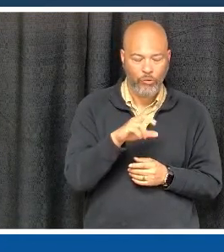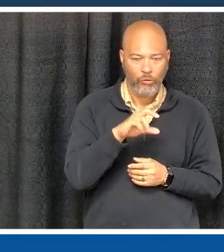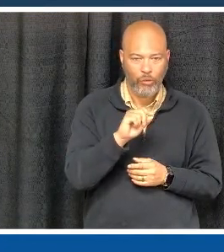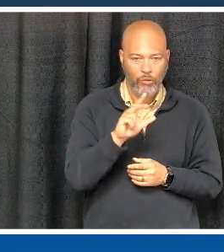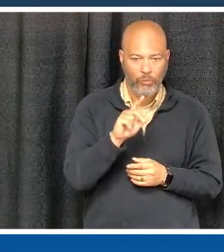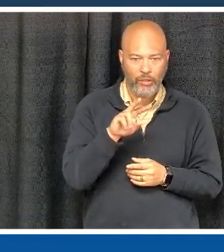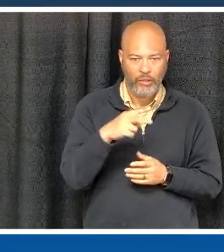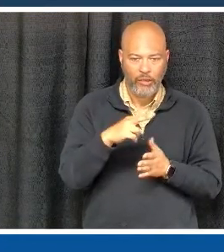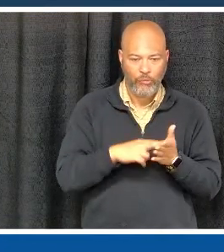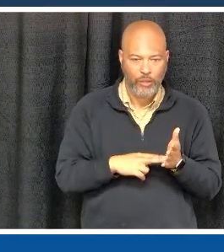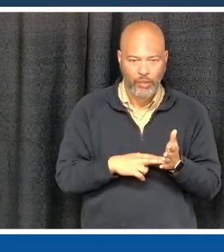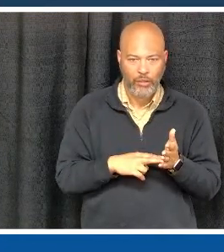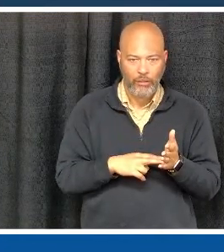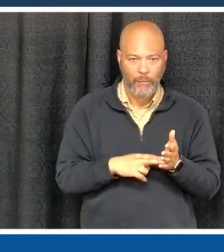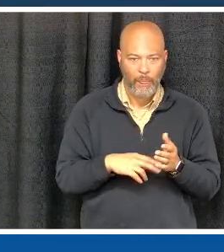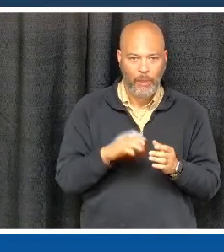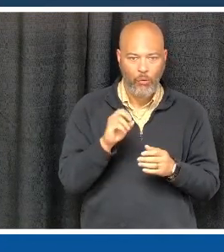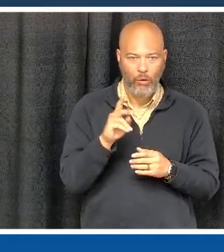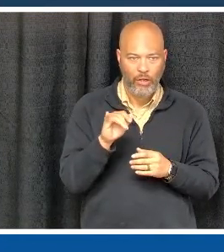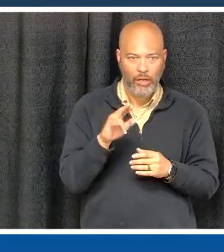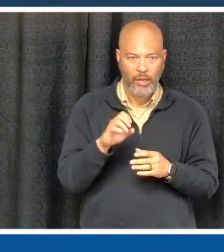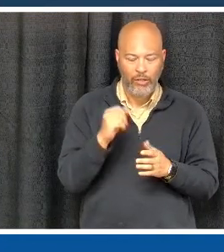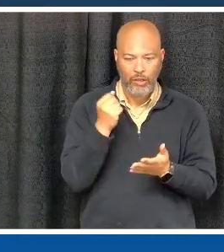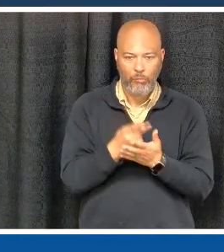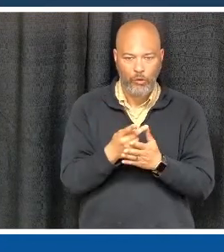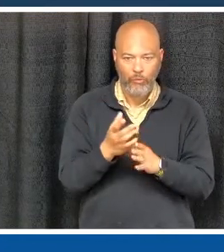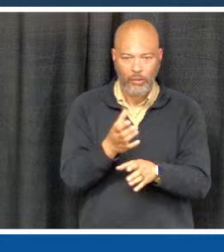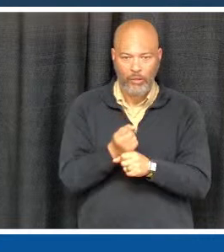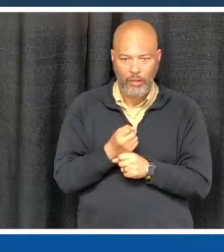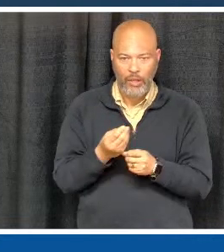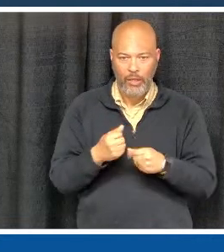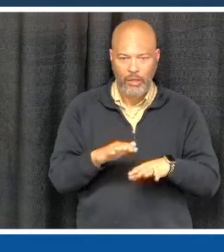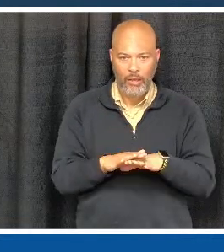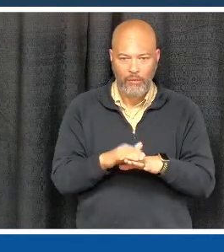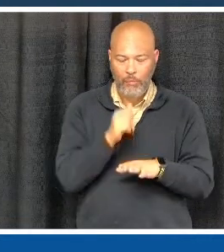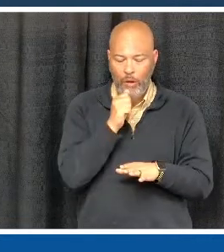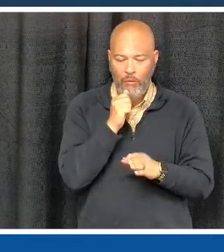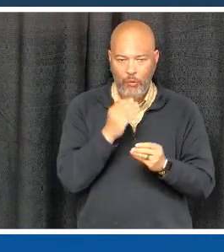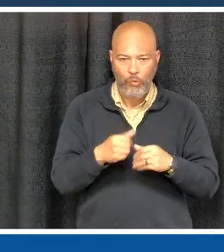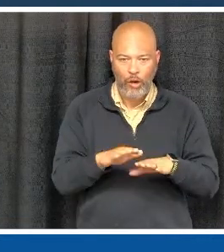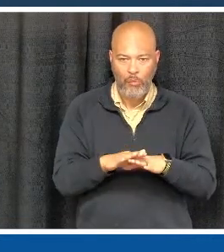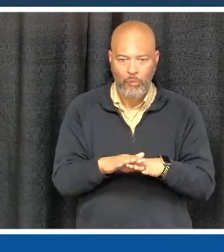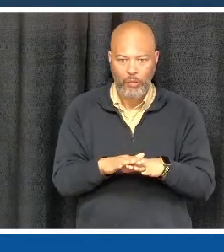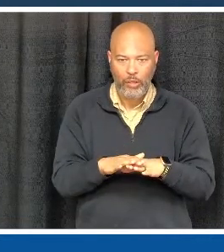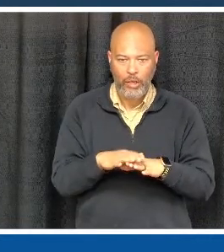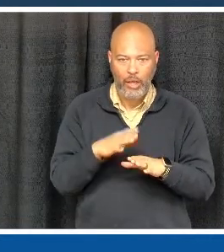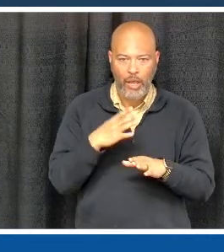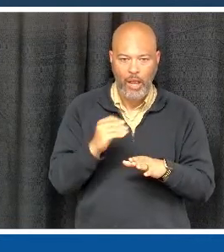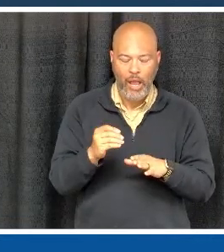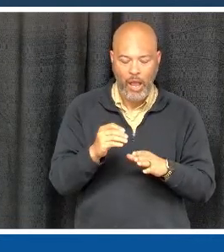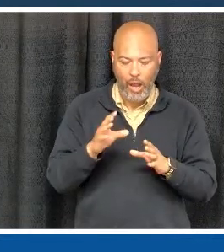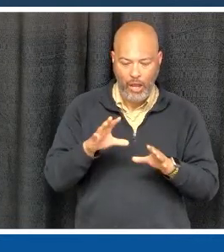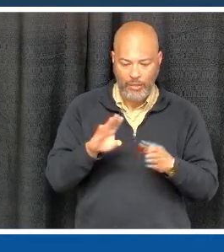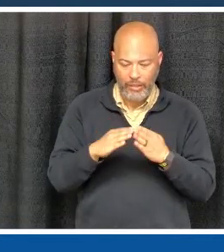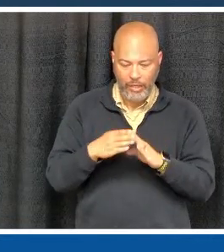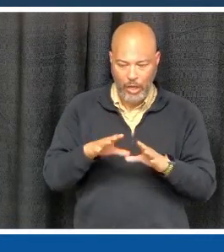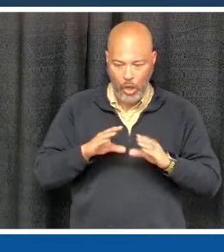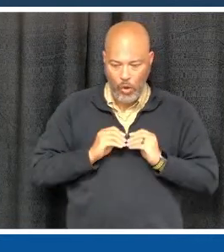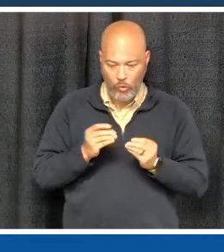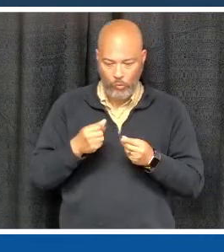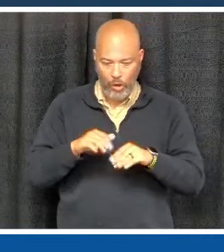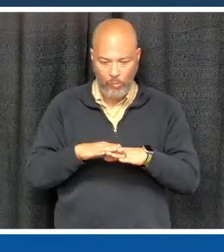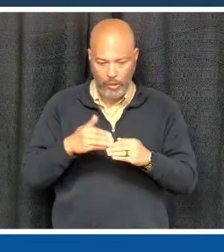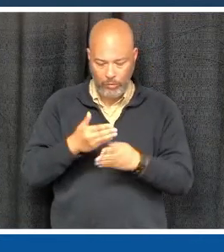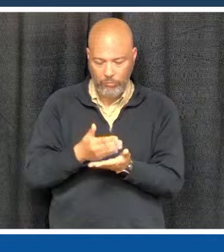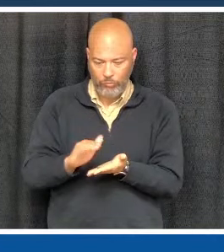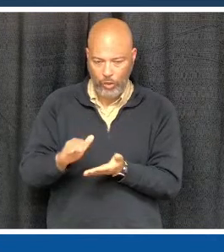2023-24, second reading, an ordinance approving the acquisition of certain private property and divesting of city-owned property and